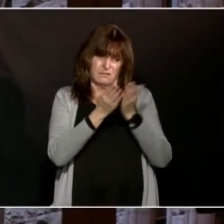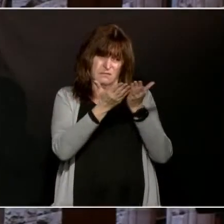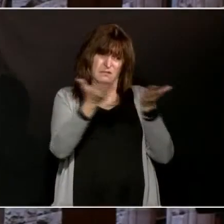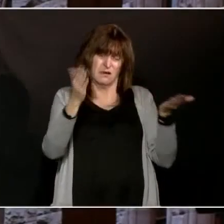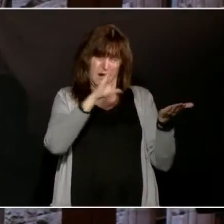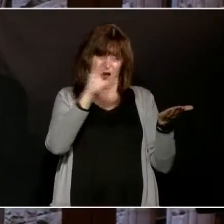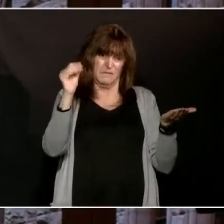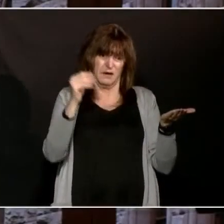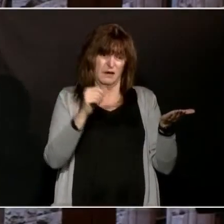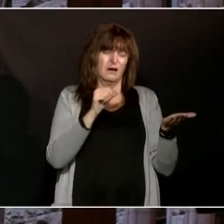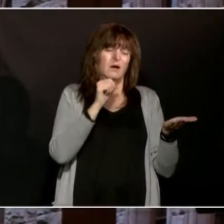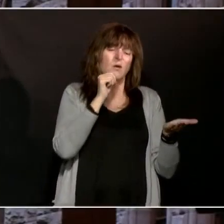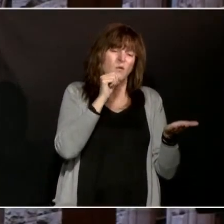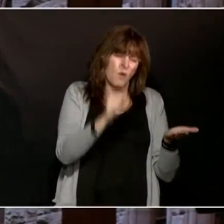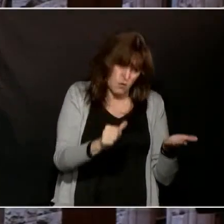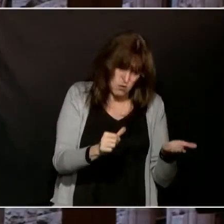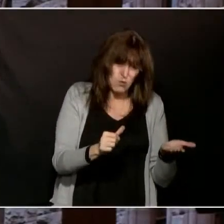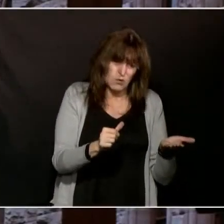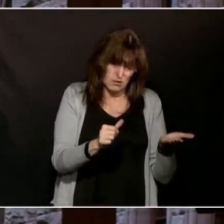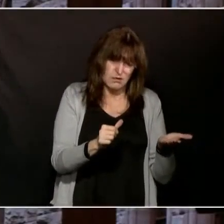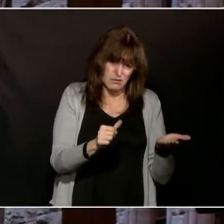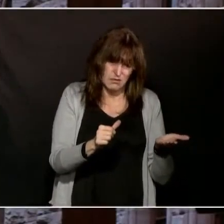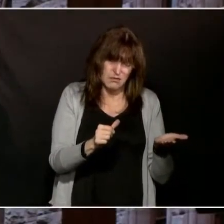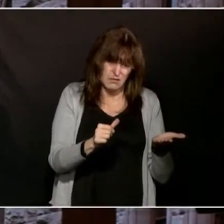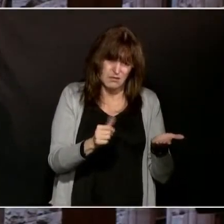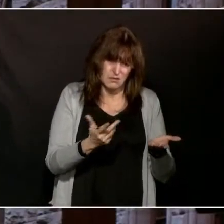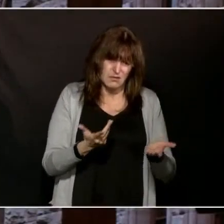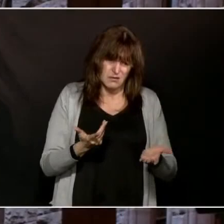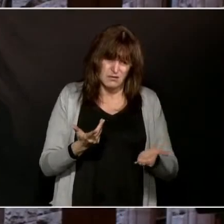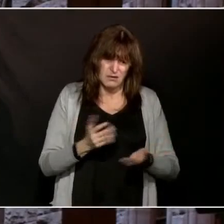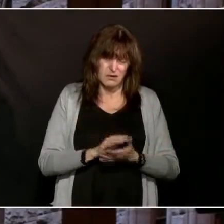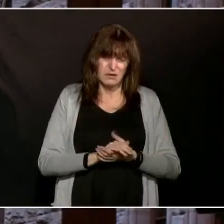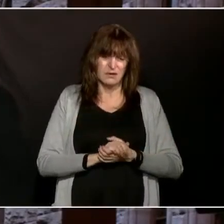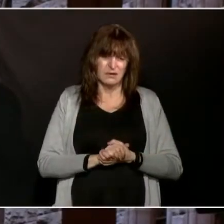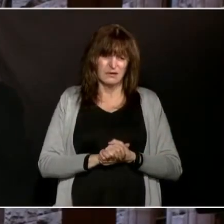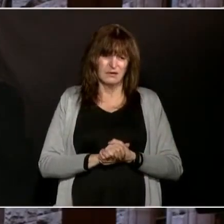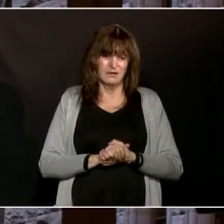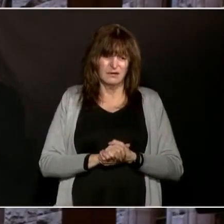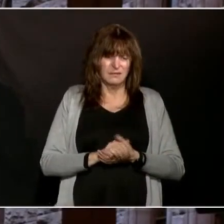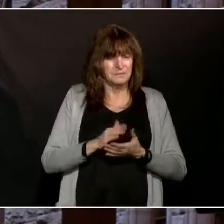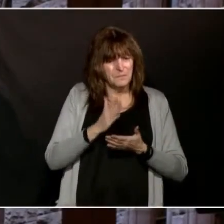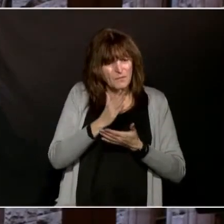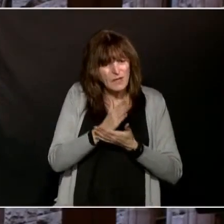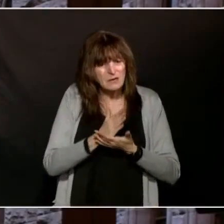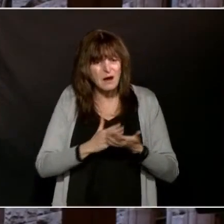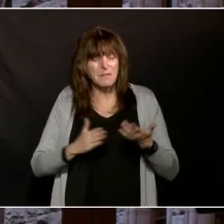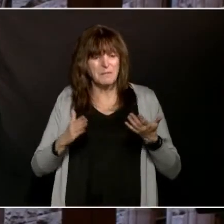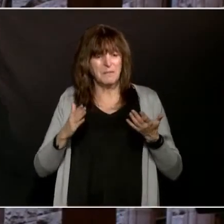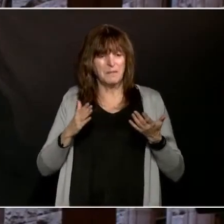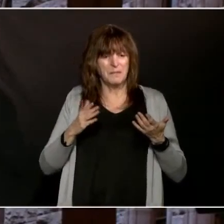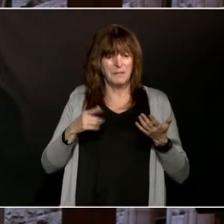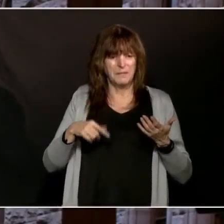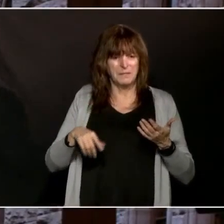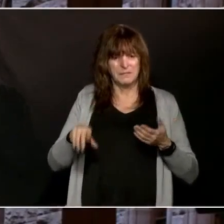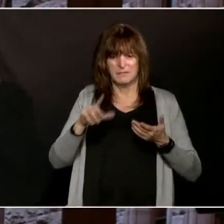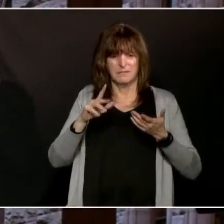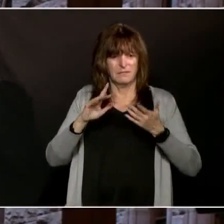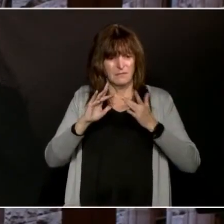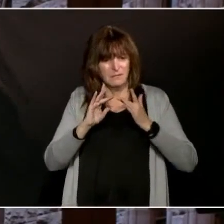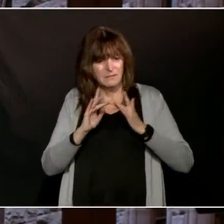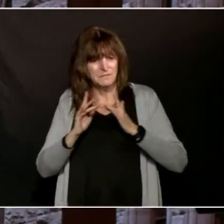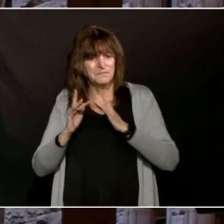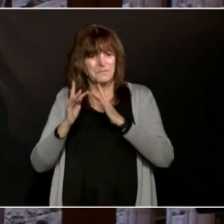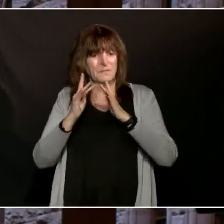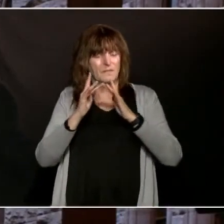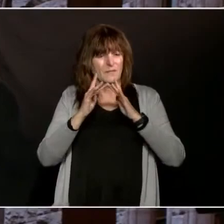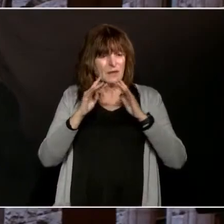said, we're going to have, I'm going to host a virtual party. there's 30 people, and I'm ordered stuff